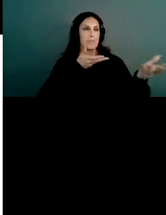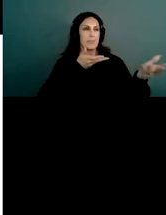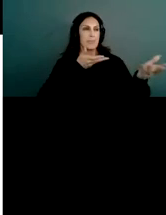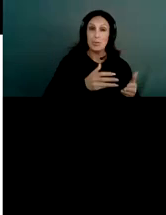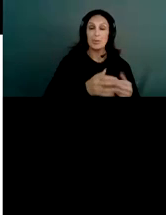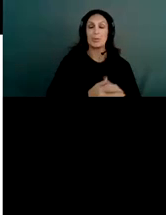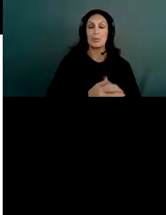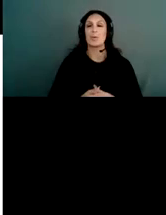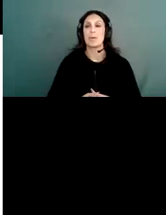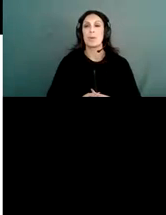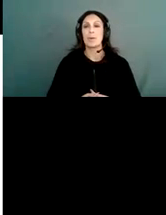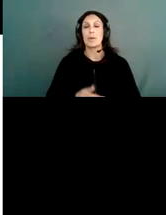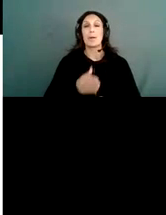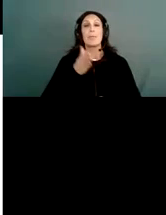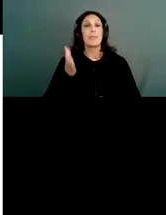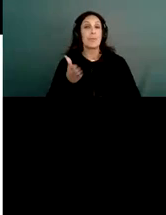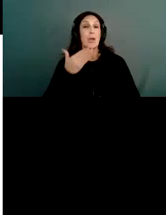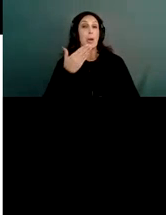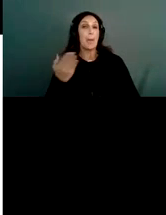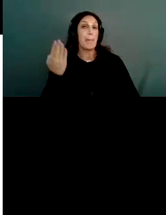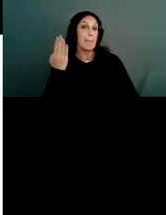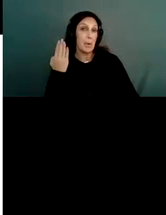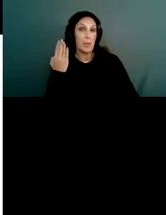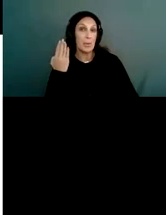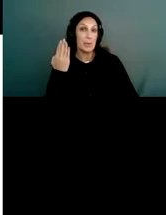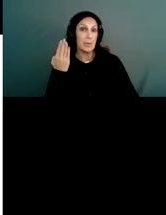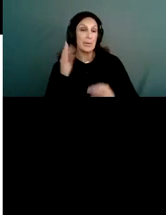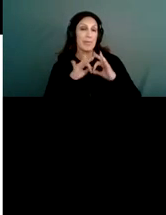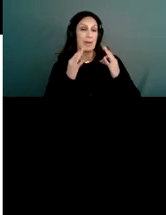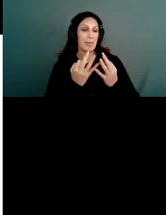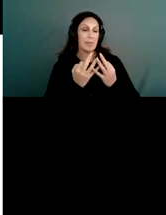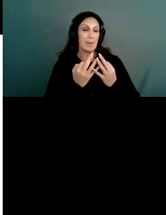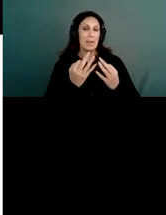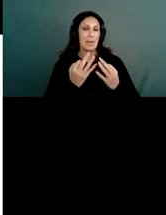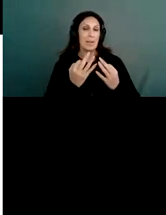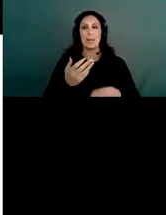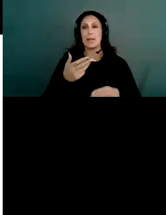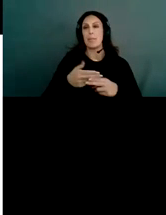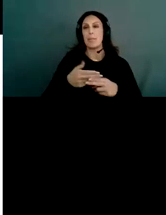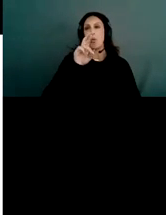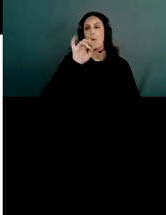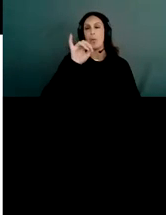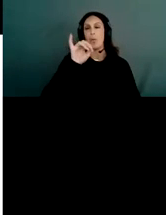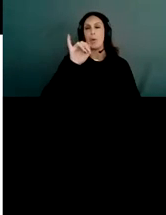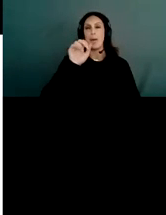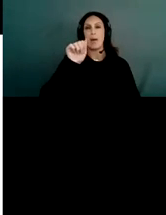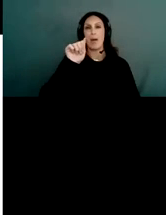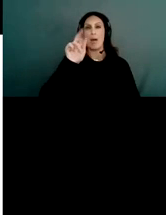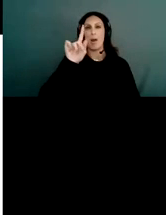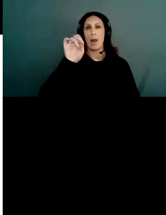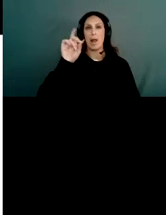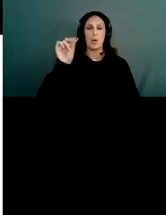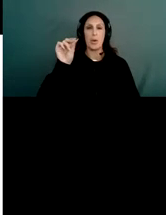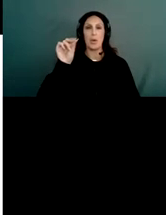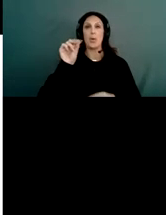Thank you, Larissa. Good morning, caregivers and families. My name is Corey Orlando and I am the Instructional Services